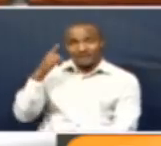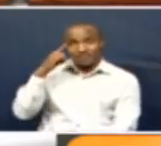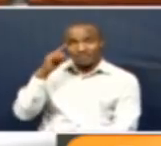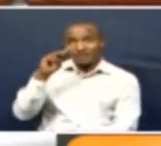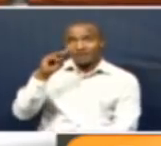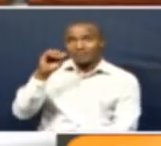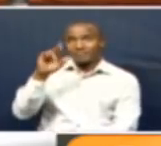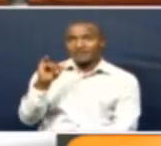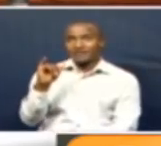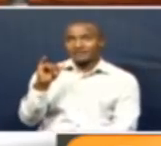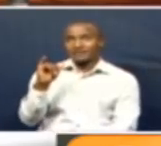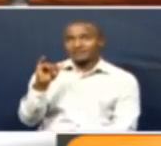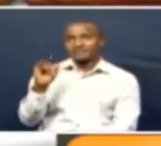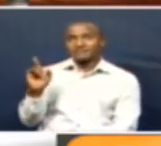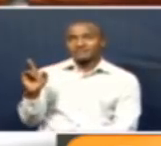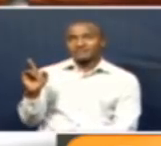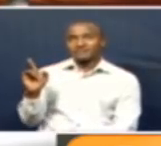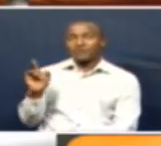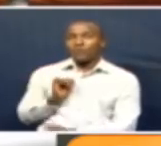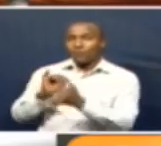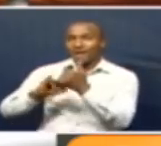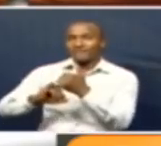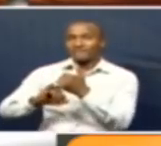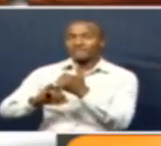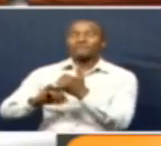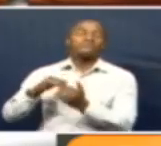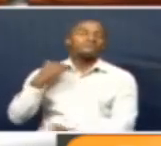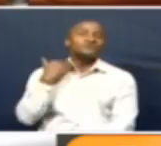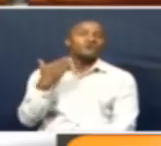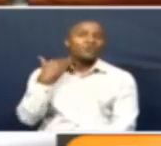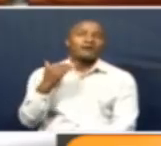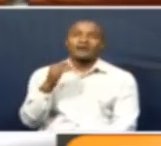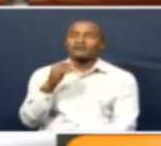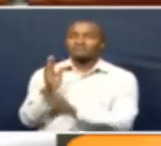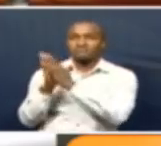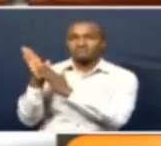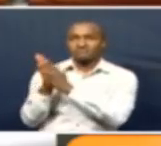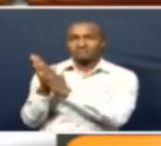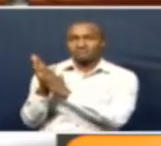is a former gangster and ex-wife to slain robber Matheri. Let's take your feedback.